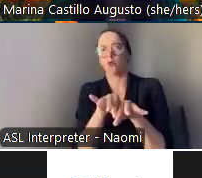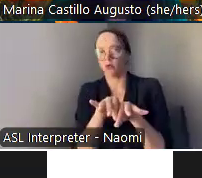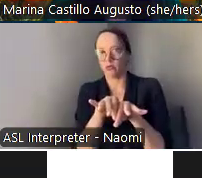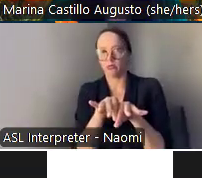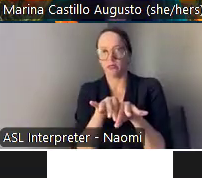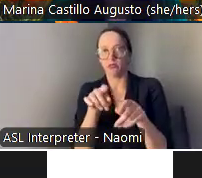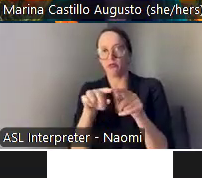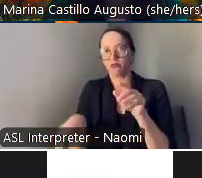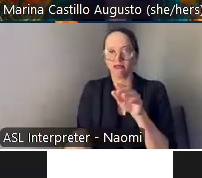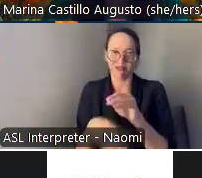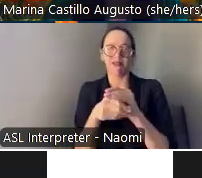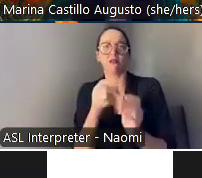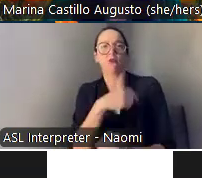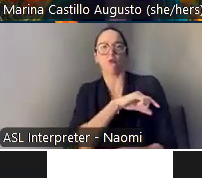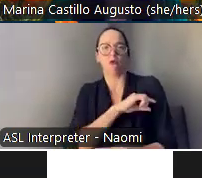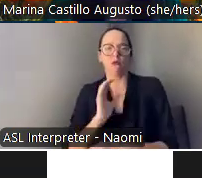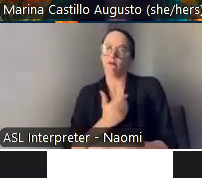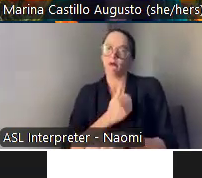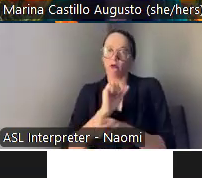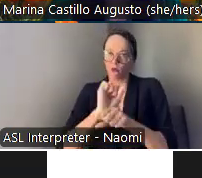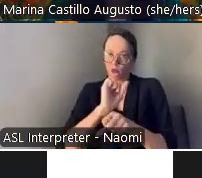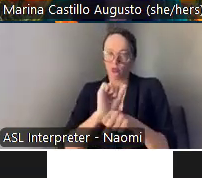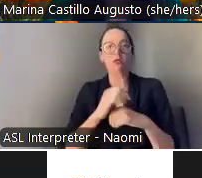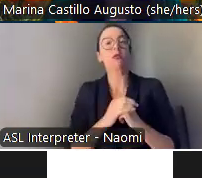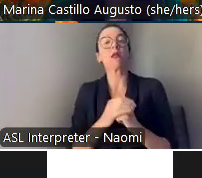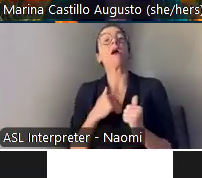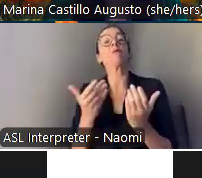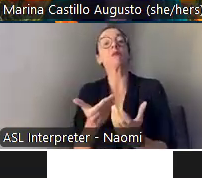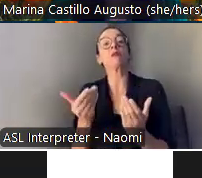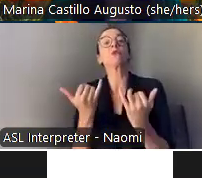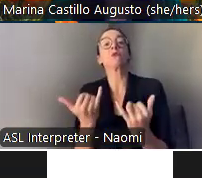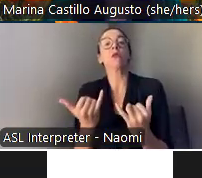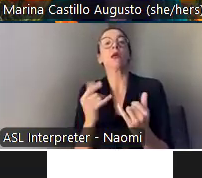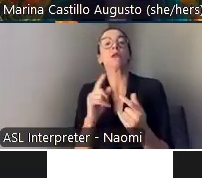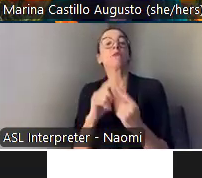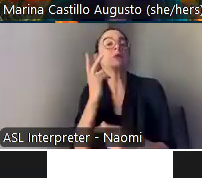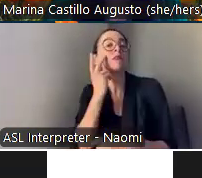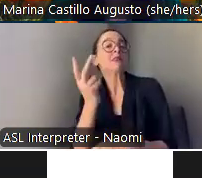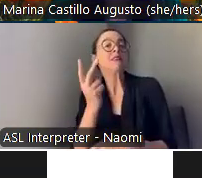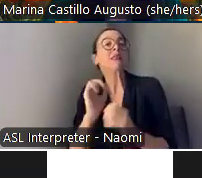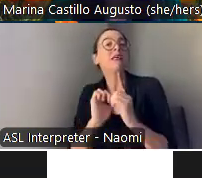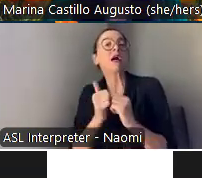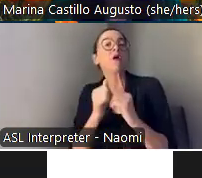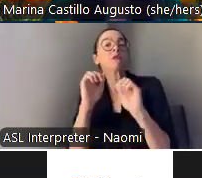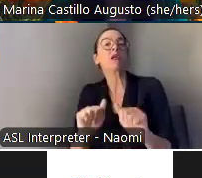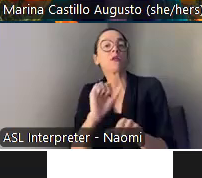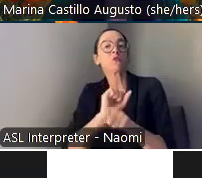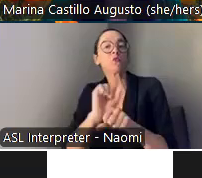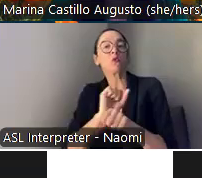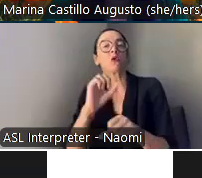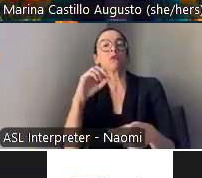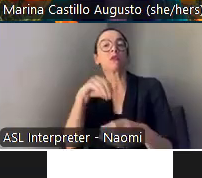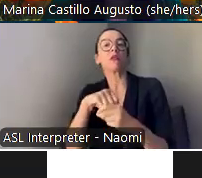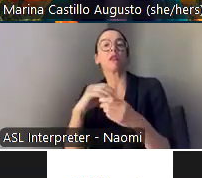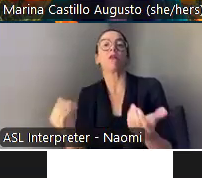just wanting to see how we can work in partnership as we lift this and we